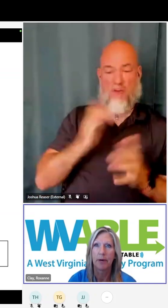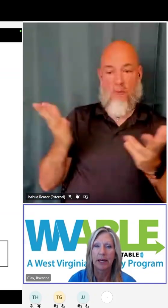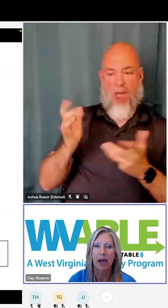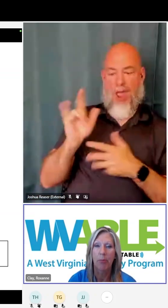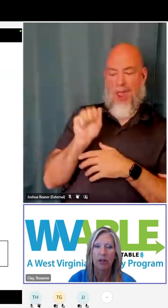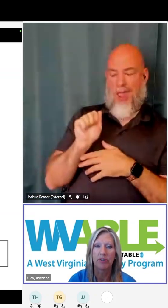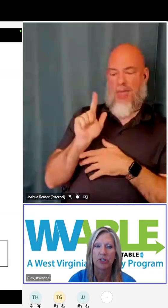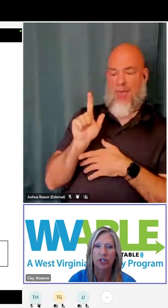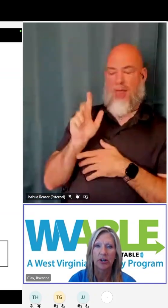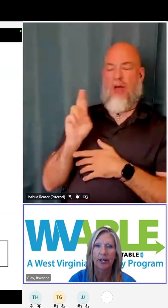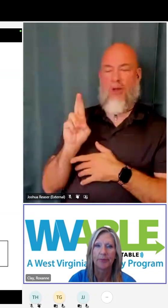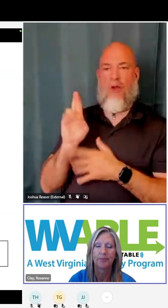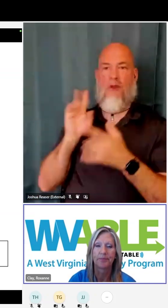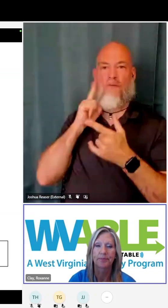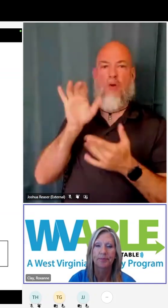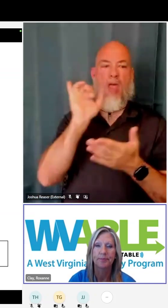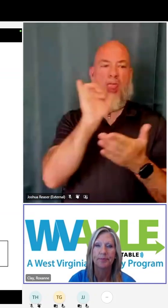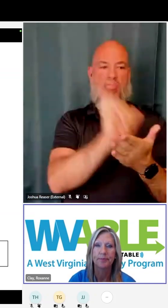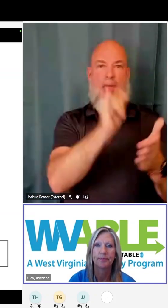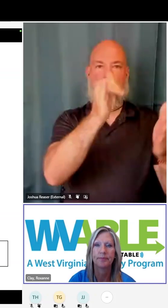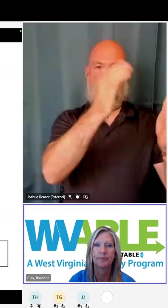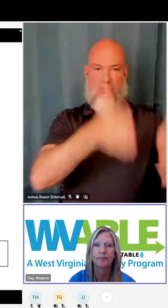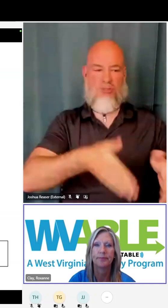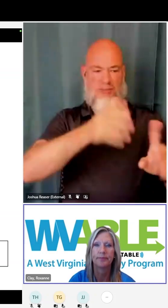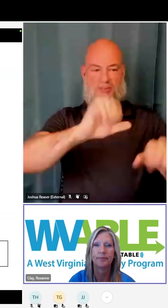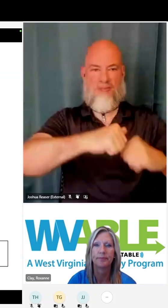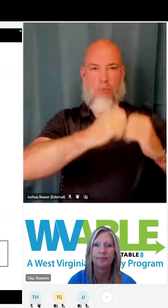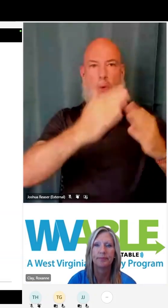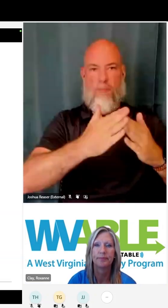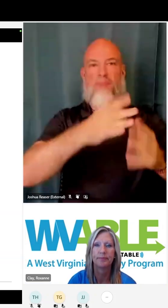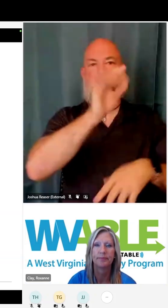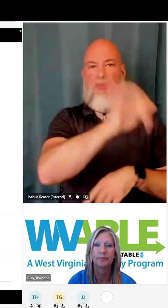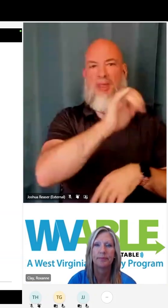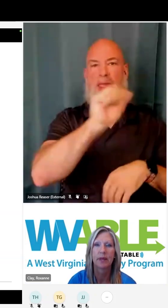that account beneficiary.